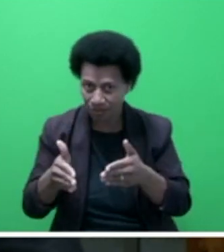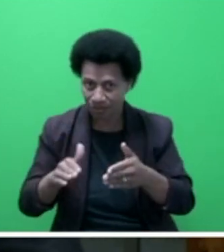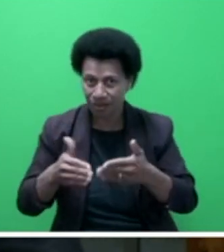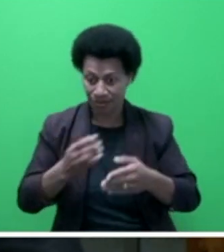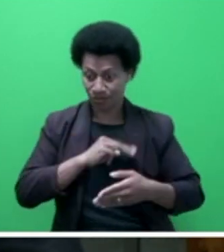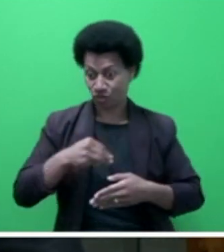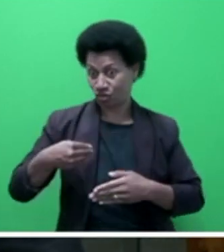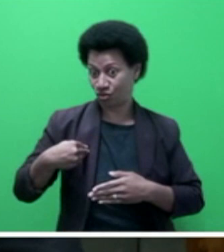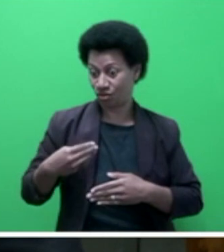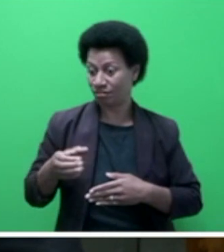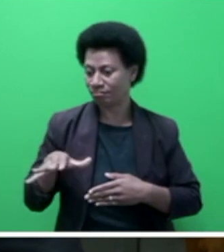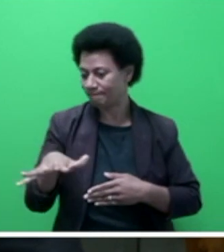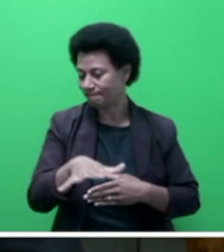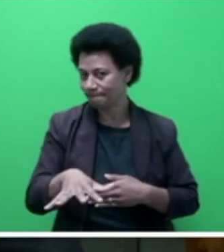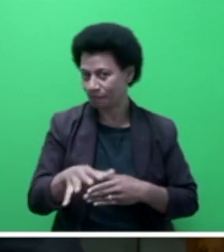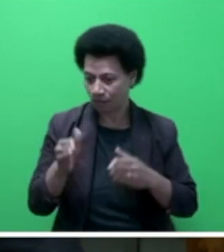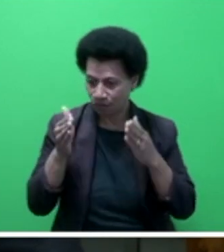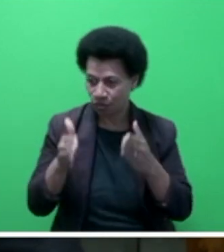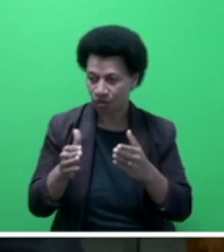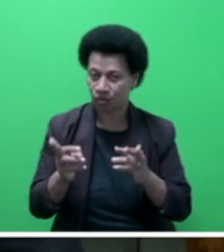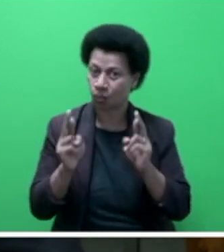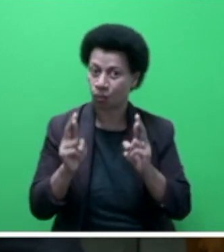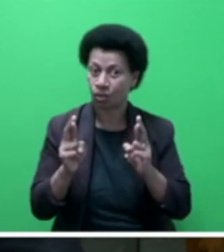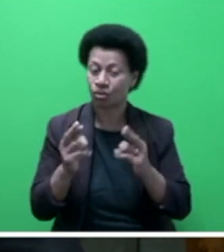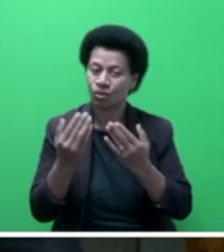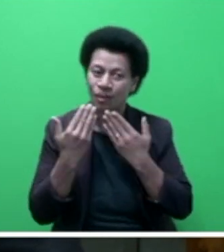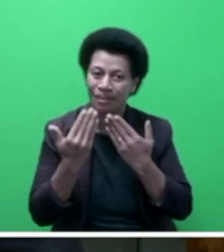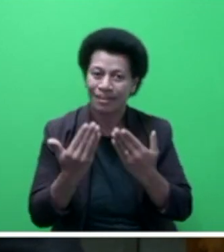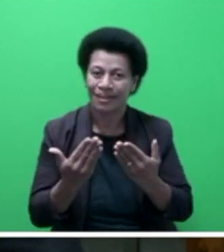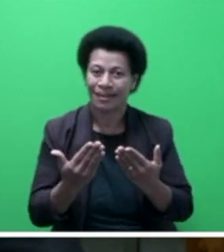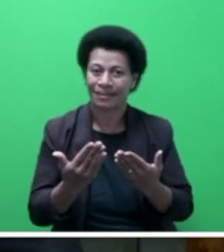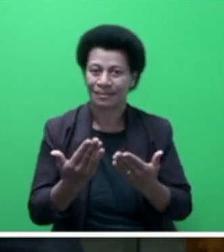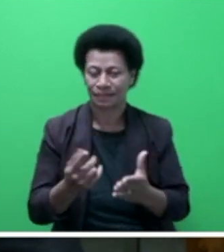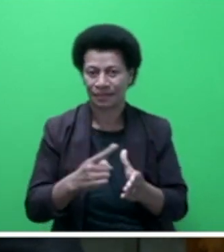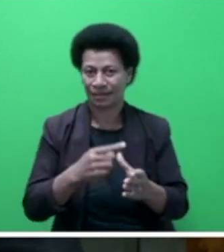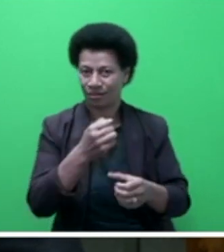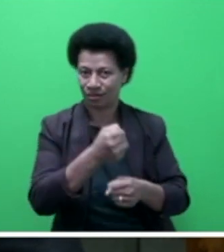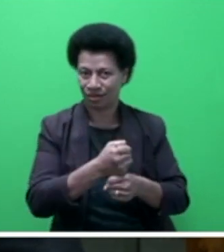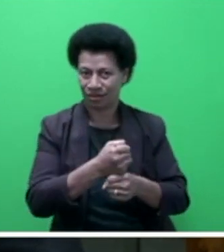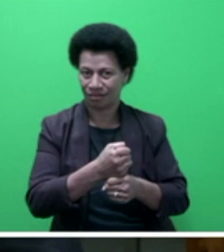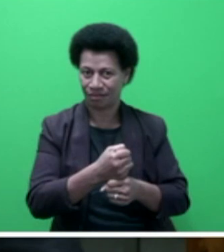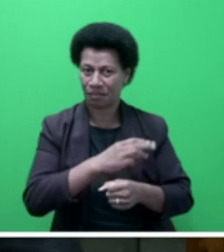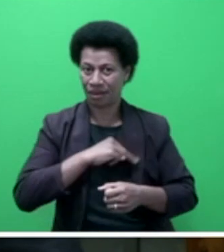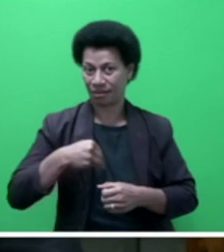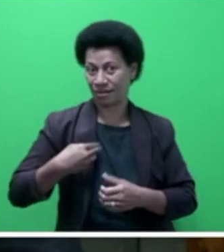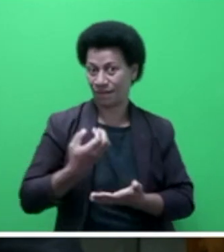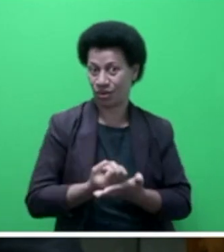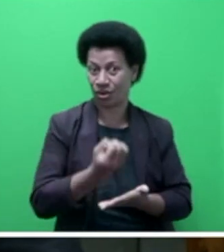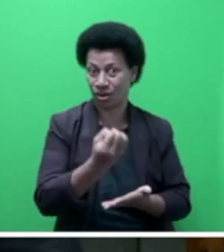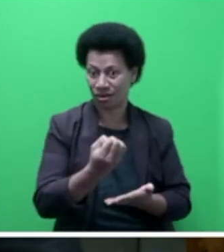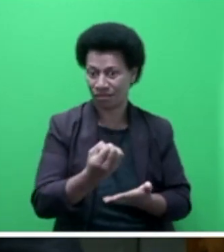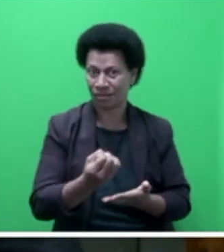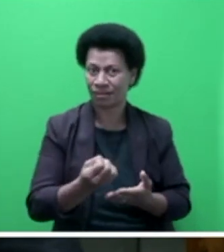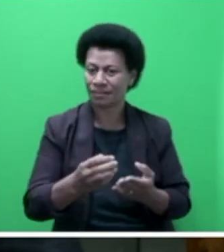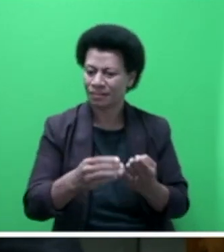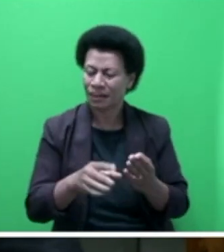latter for fellow Fijians. I wish to thank the Honourable Minister for Economy for ensuring that this mandate of the ministry is not